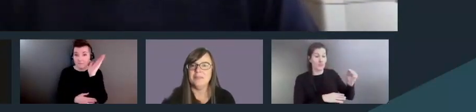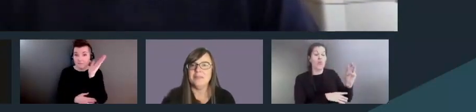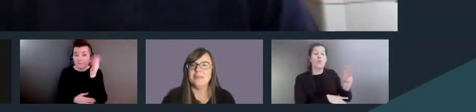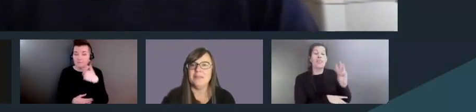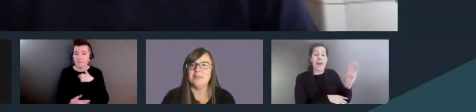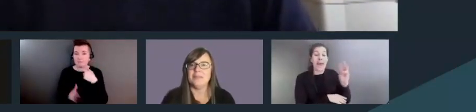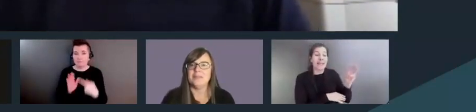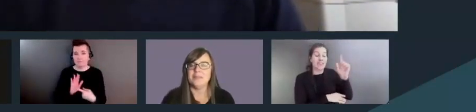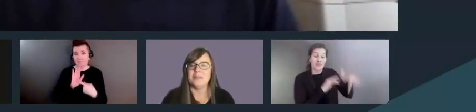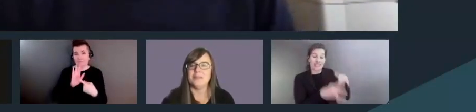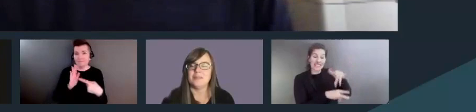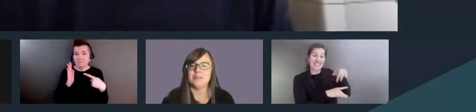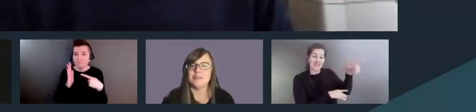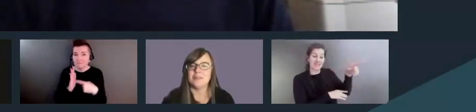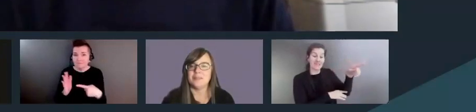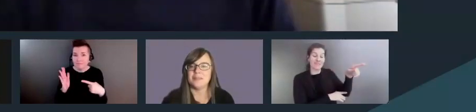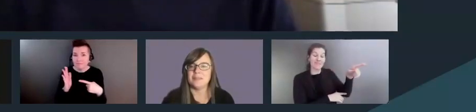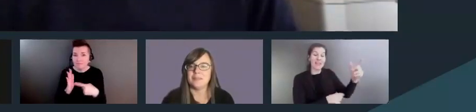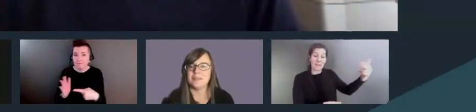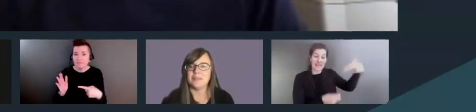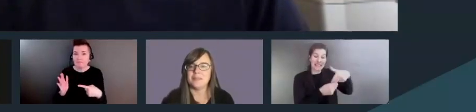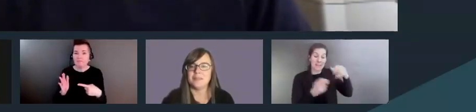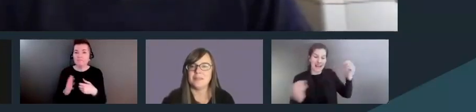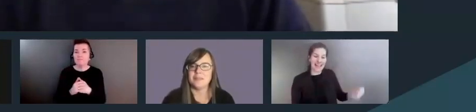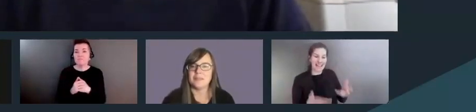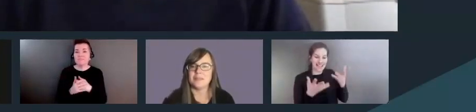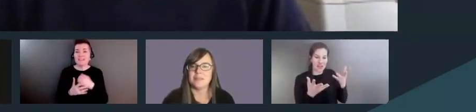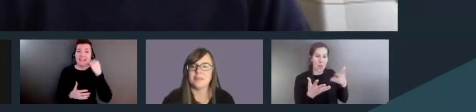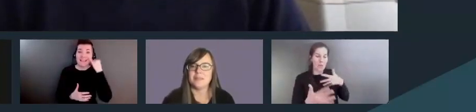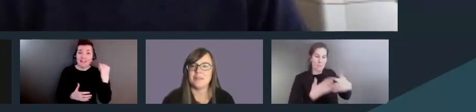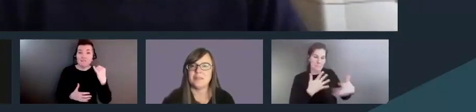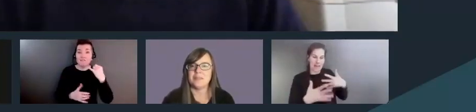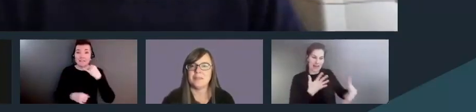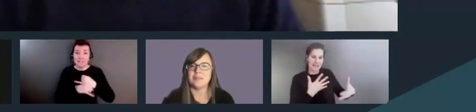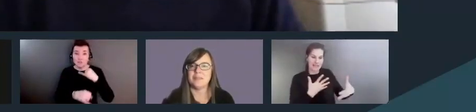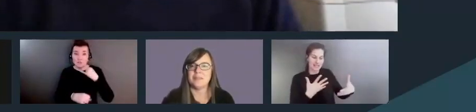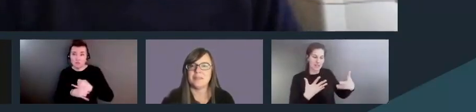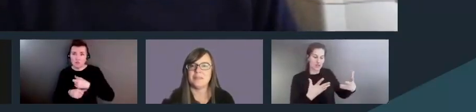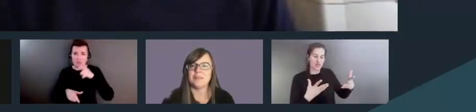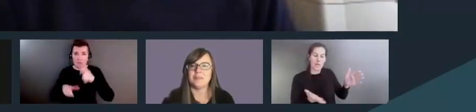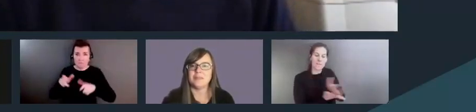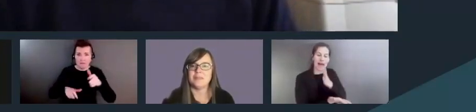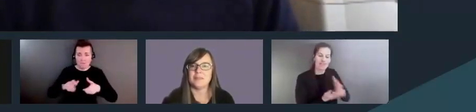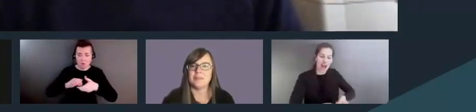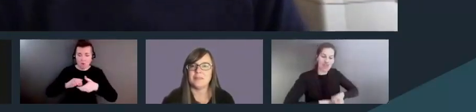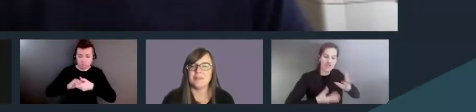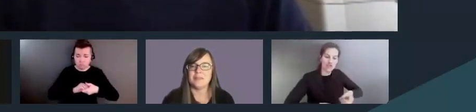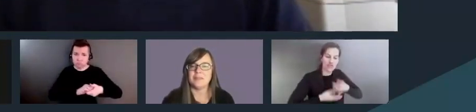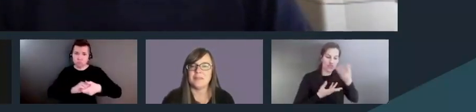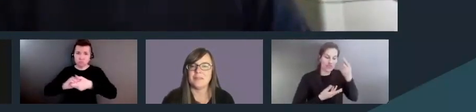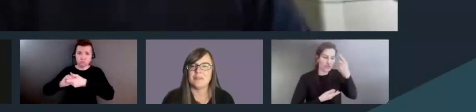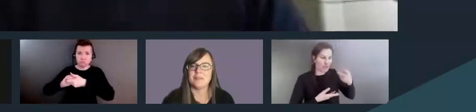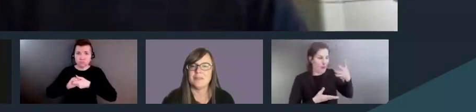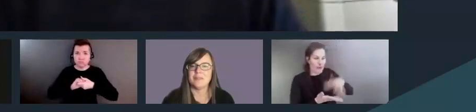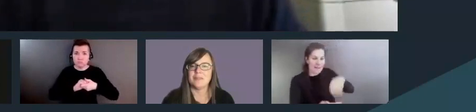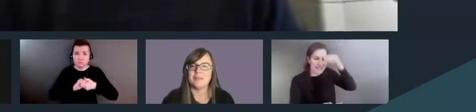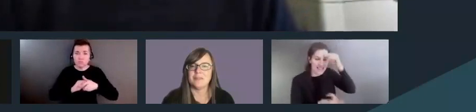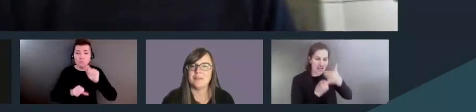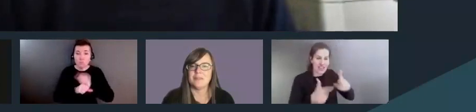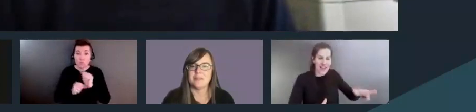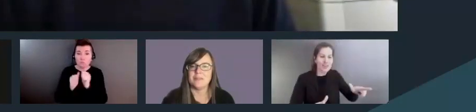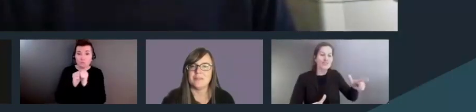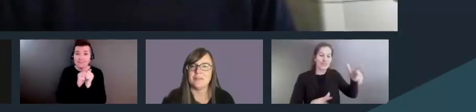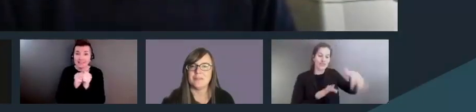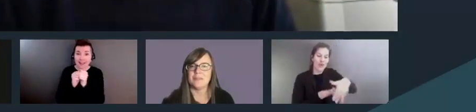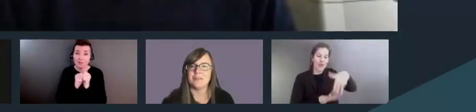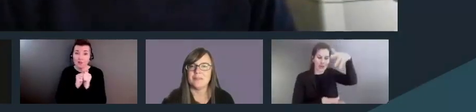of the potential of personal and institutional collaborations to create the kind of spaces that are needed for